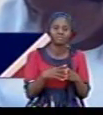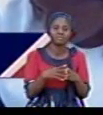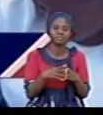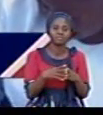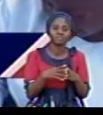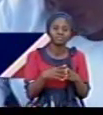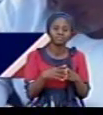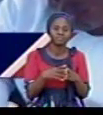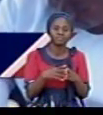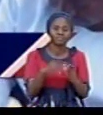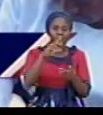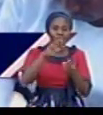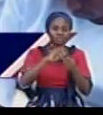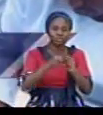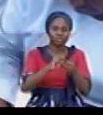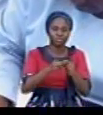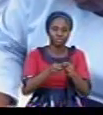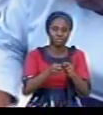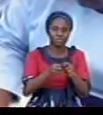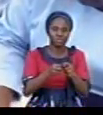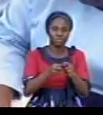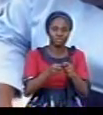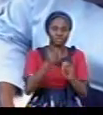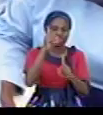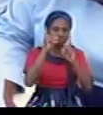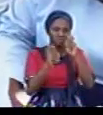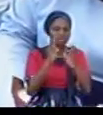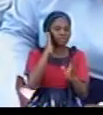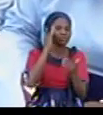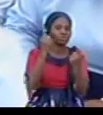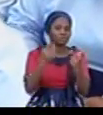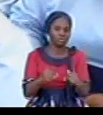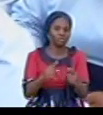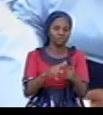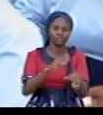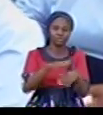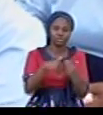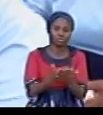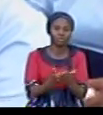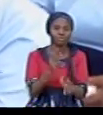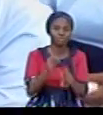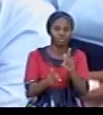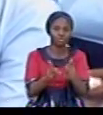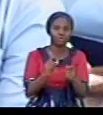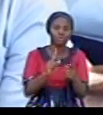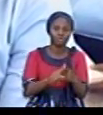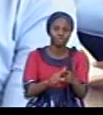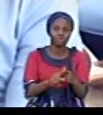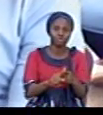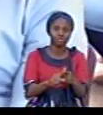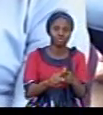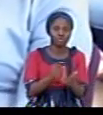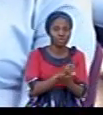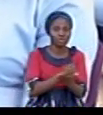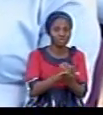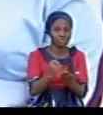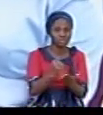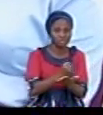trials and adversities do come to all people, to saints and